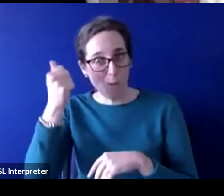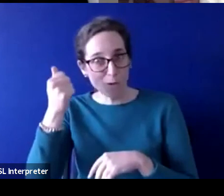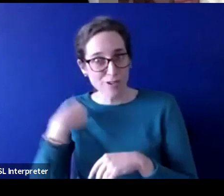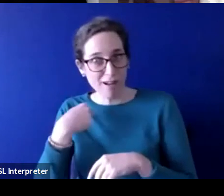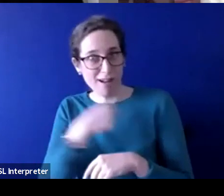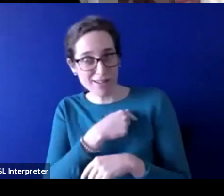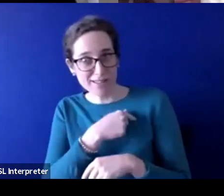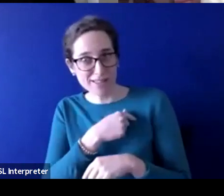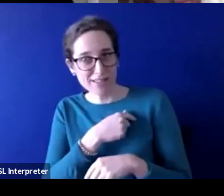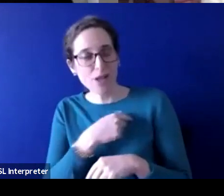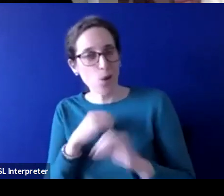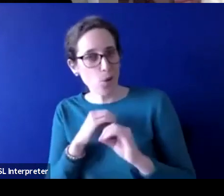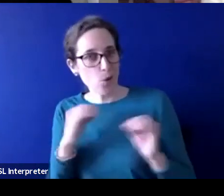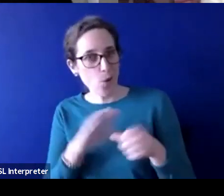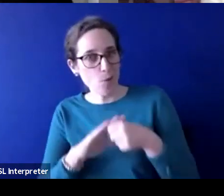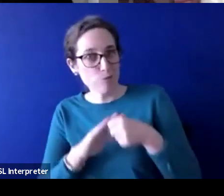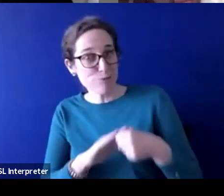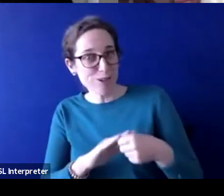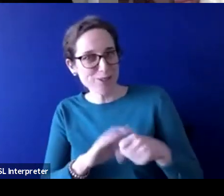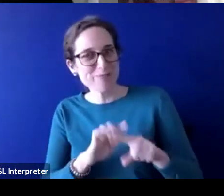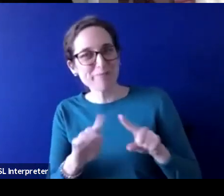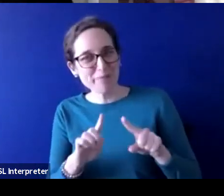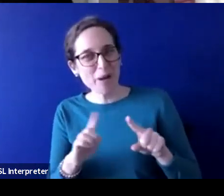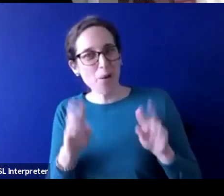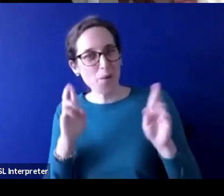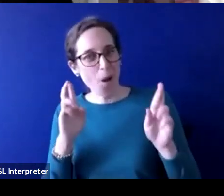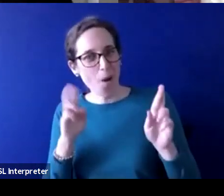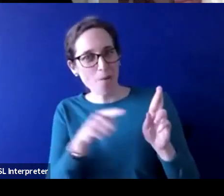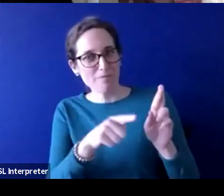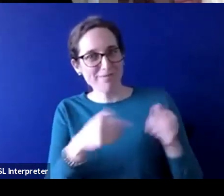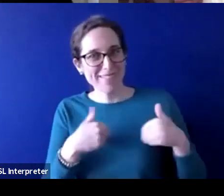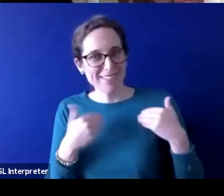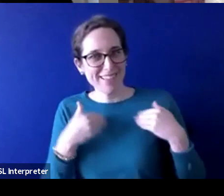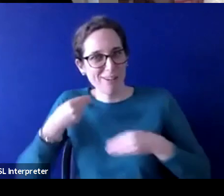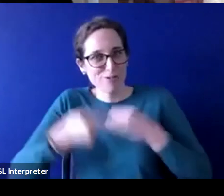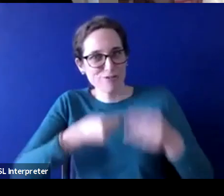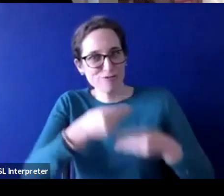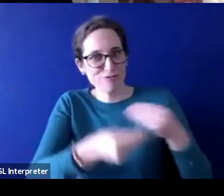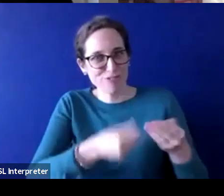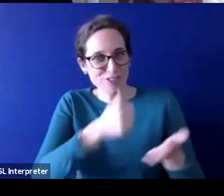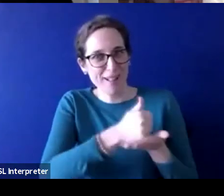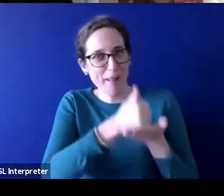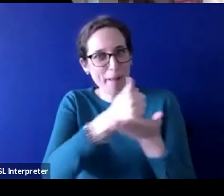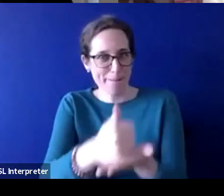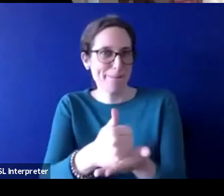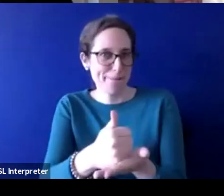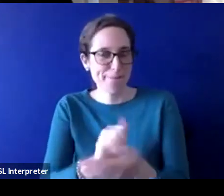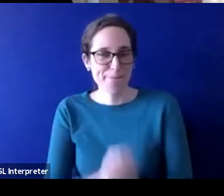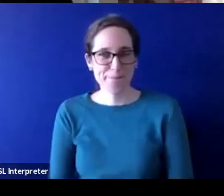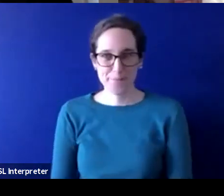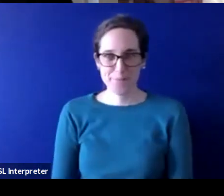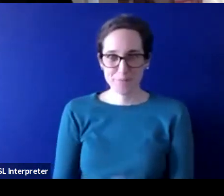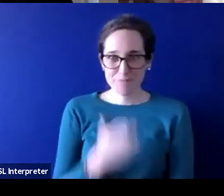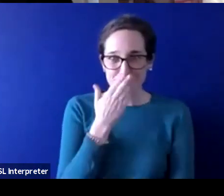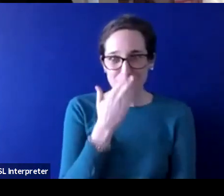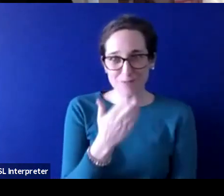you and your and the young people in the world to change it. I think on that note, thank you so much